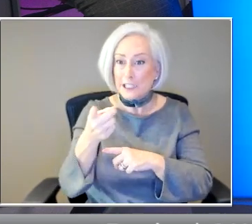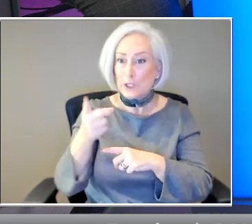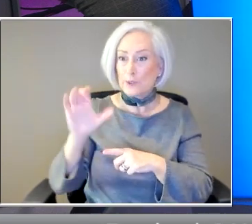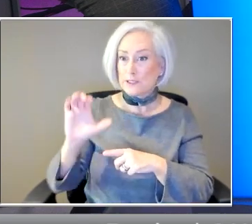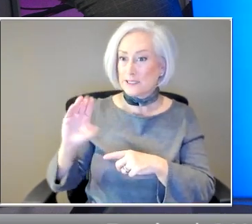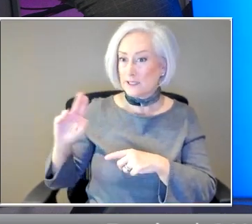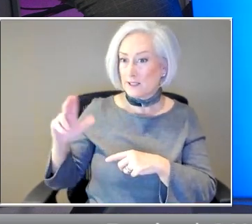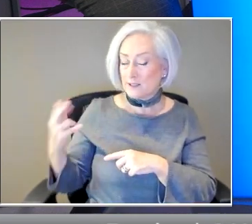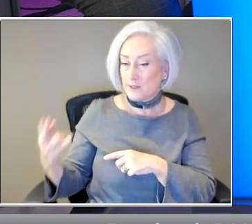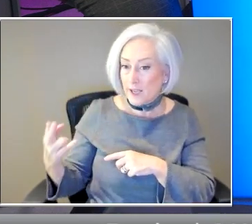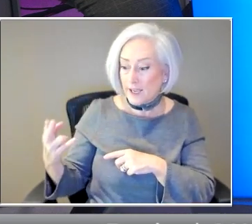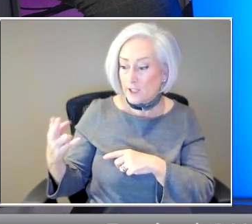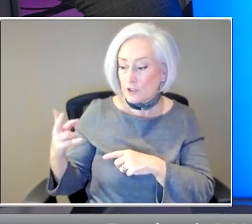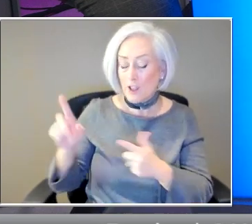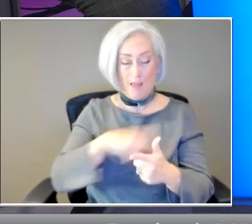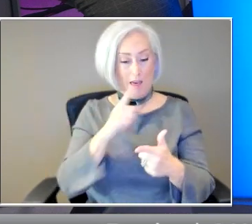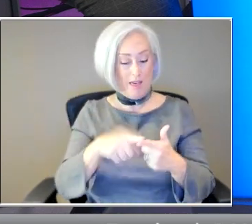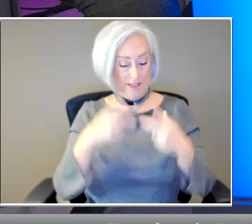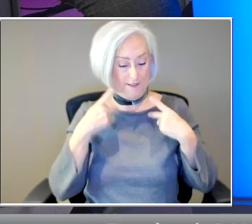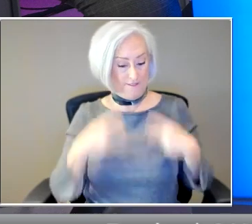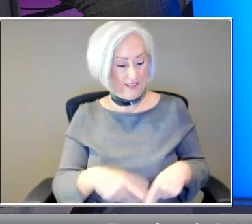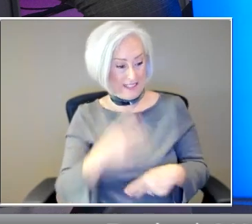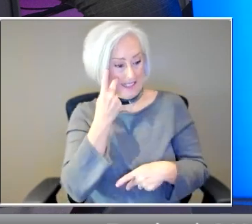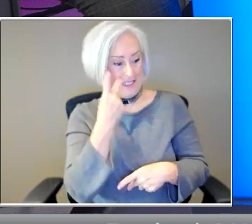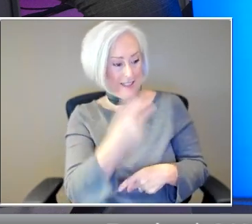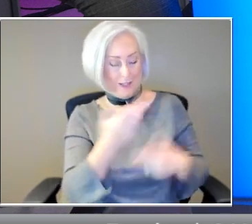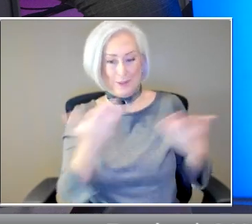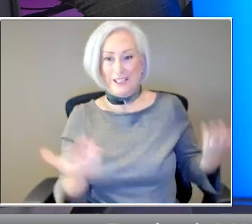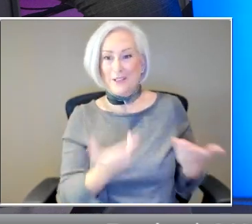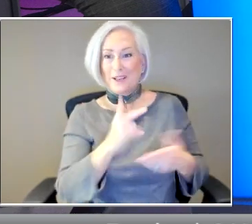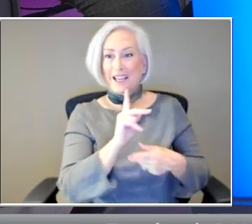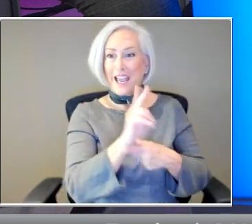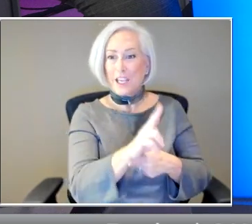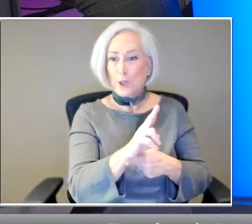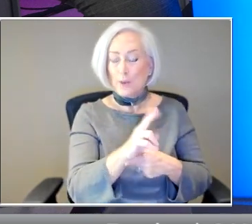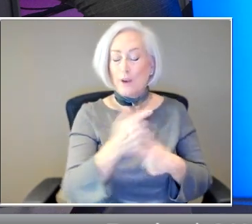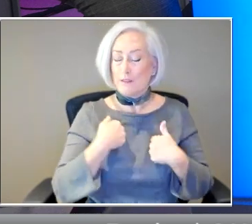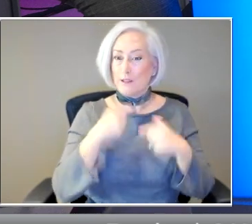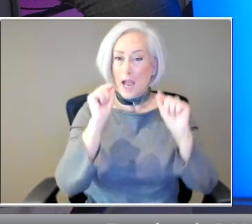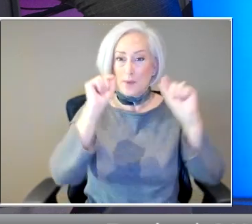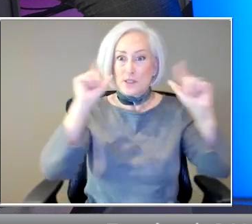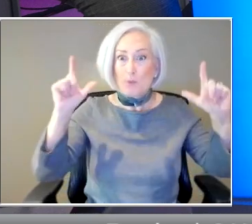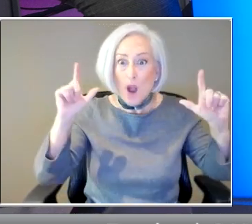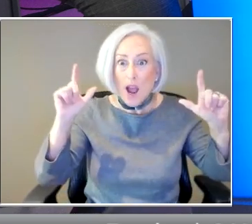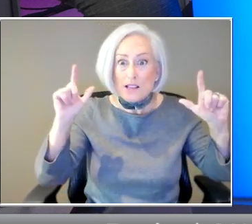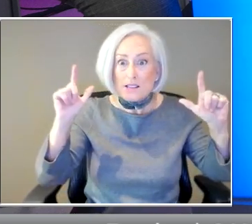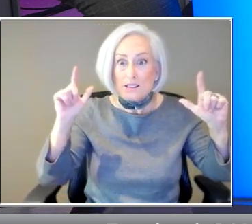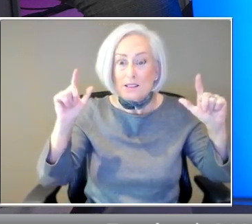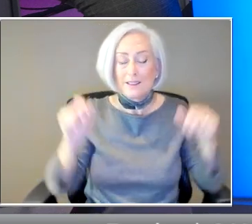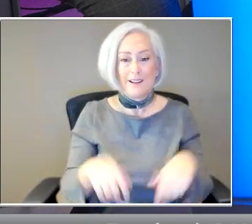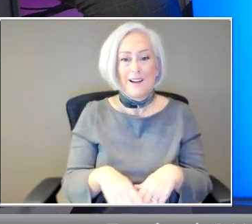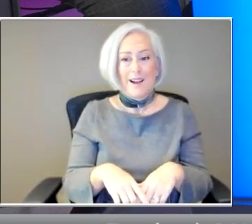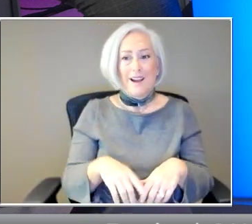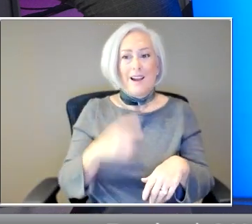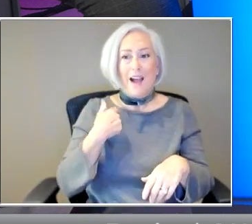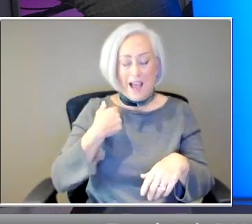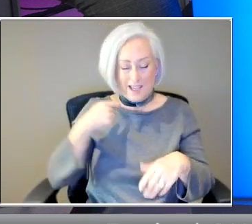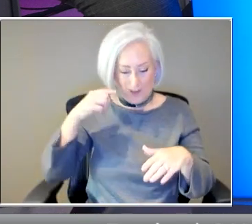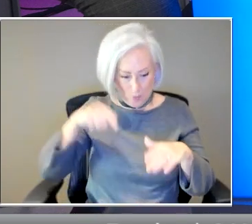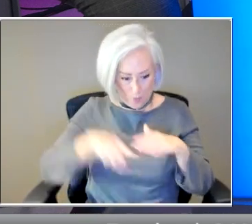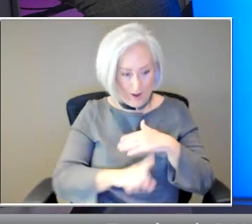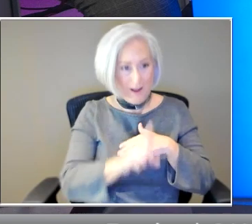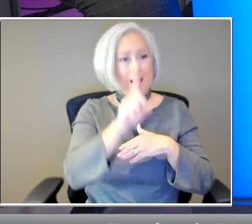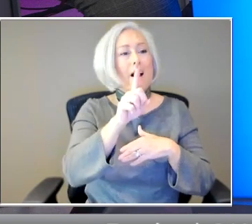you physically in the health system, because I was surprised. I wasn't expecting to see you, even though I came up there to interview one of your